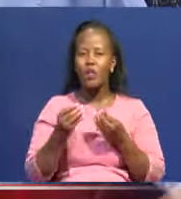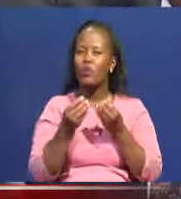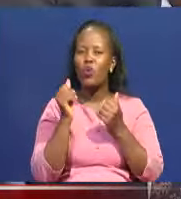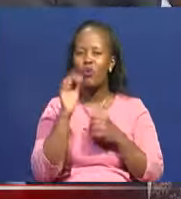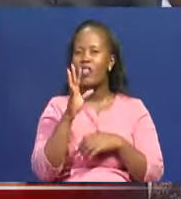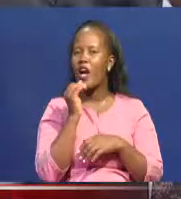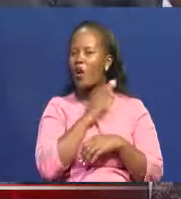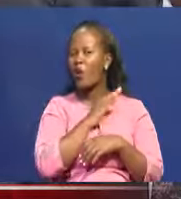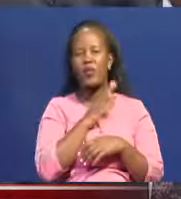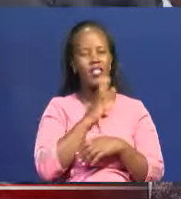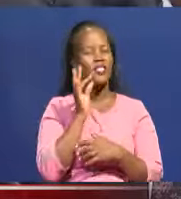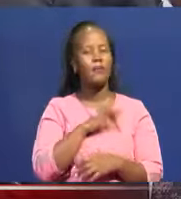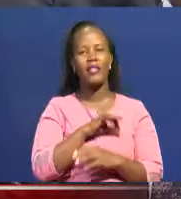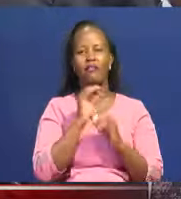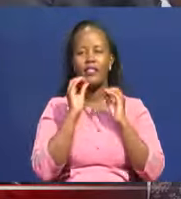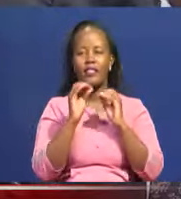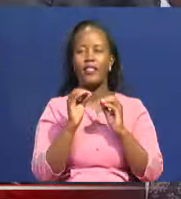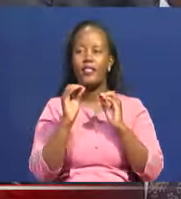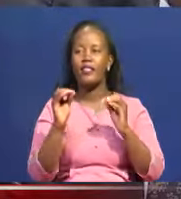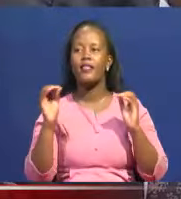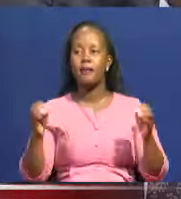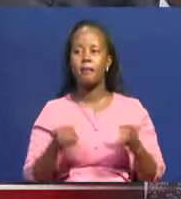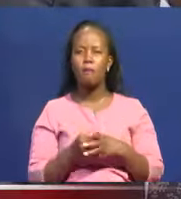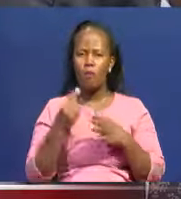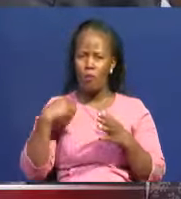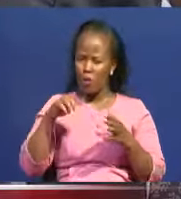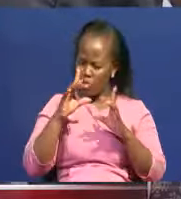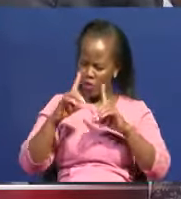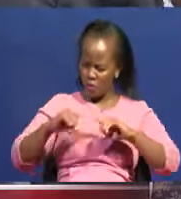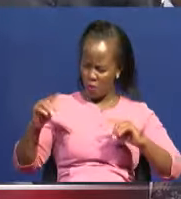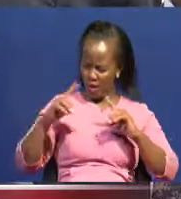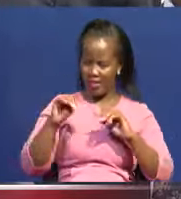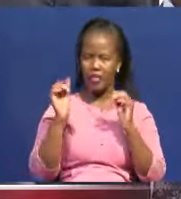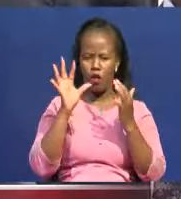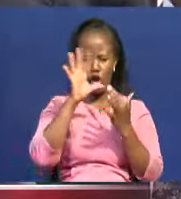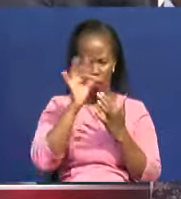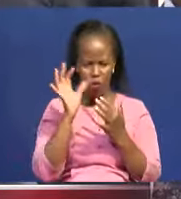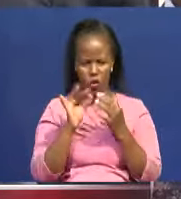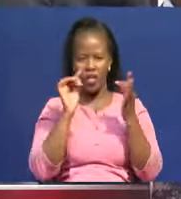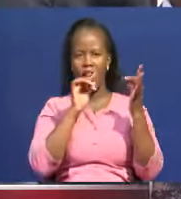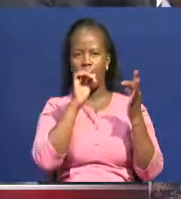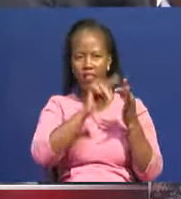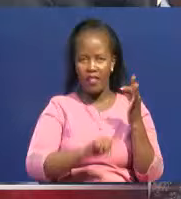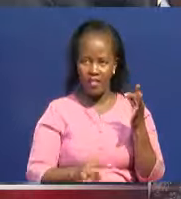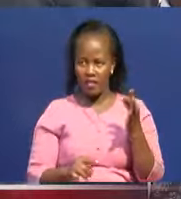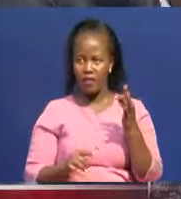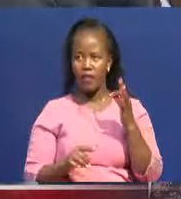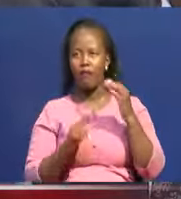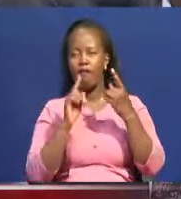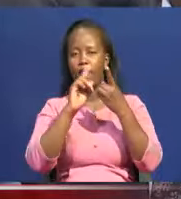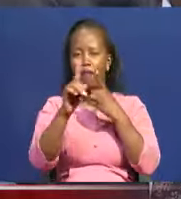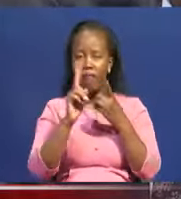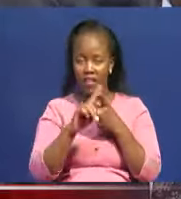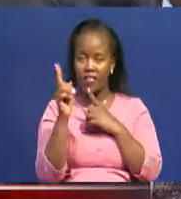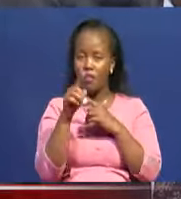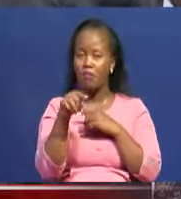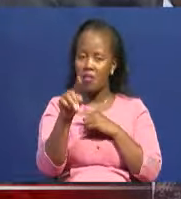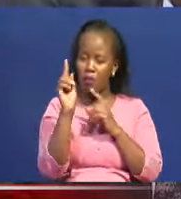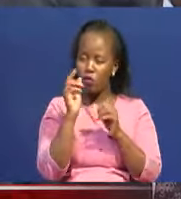matunda. We were told that there are only three options. One, they either go and work for